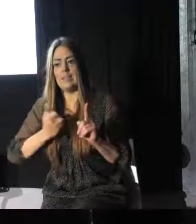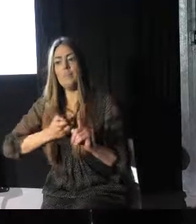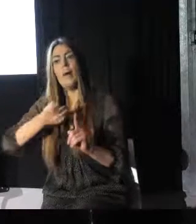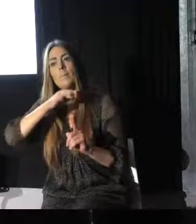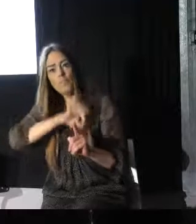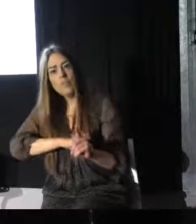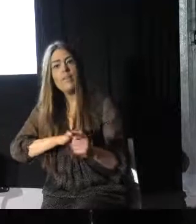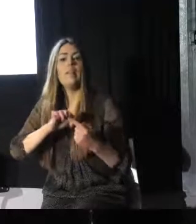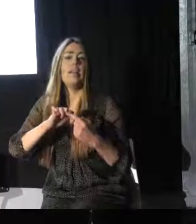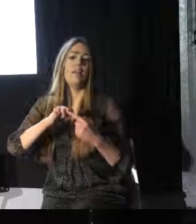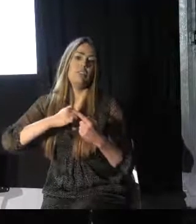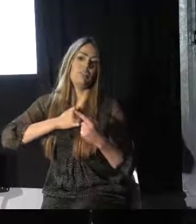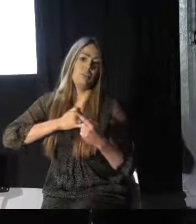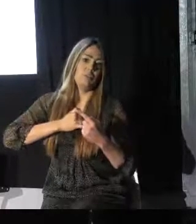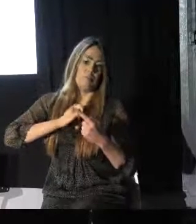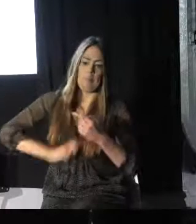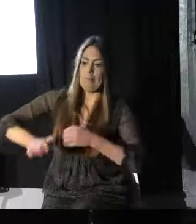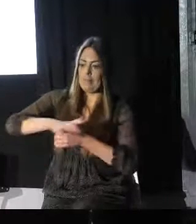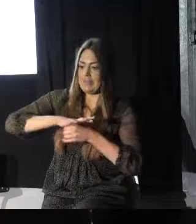and positionality.